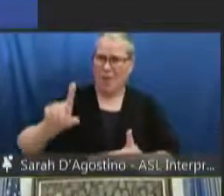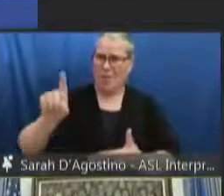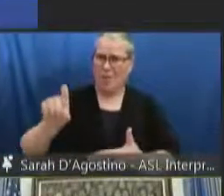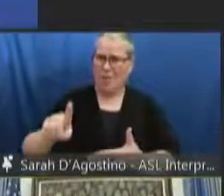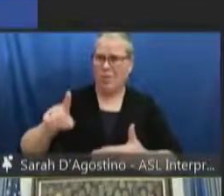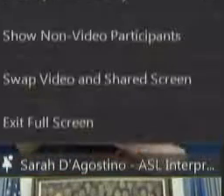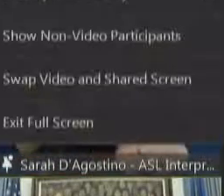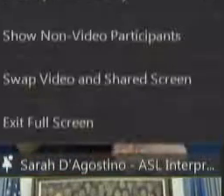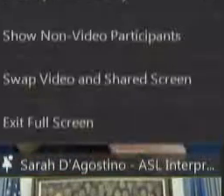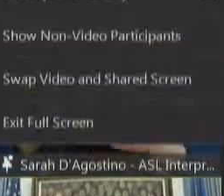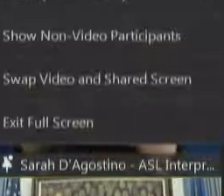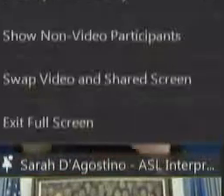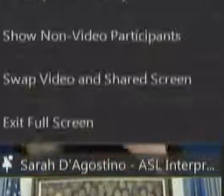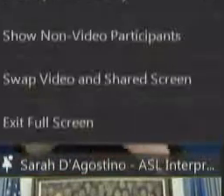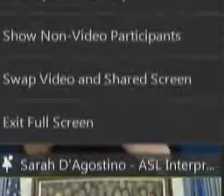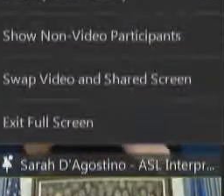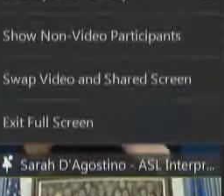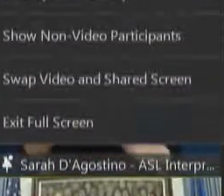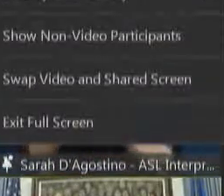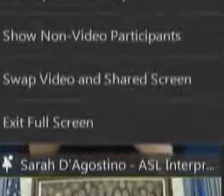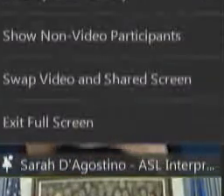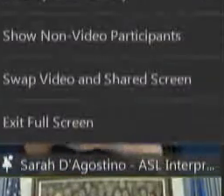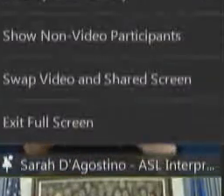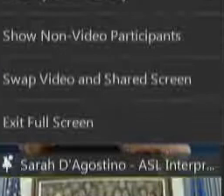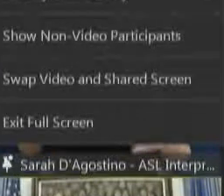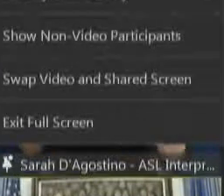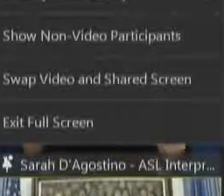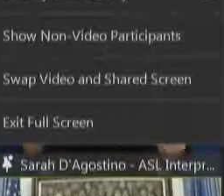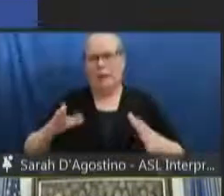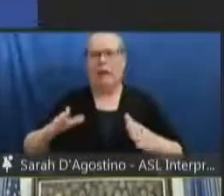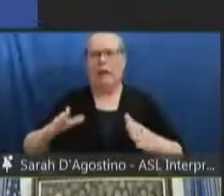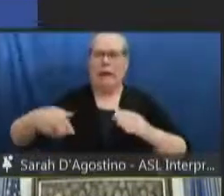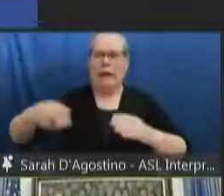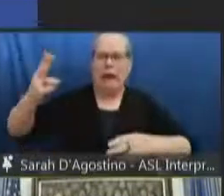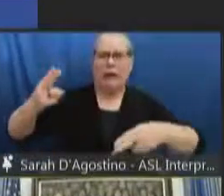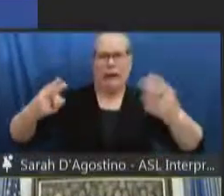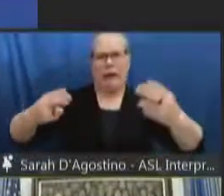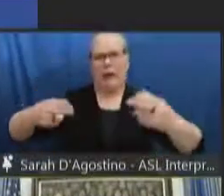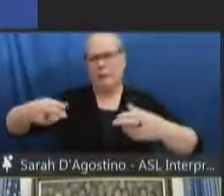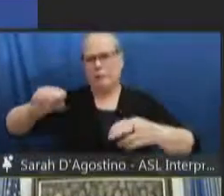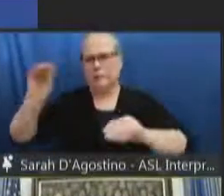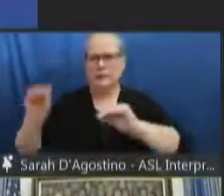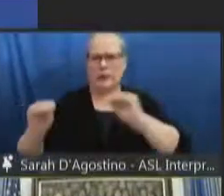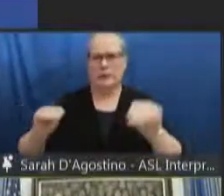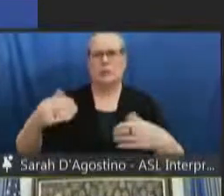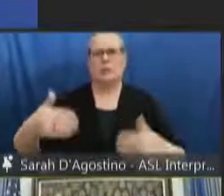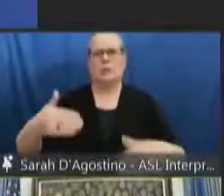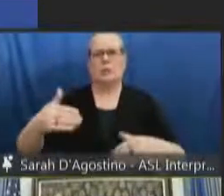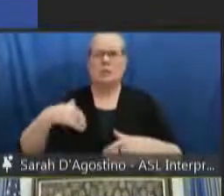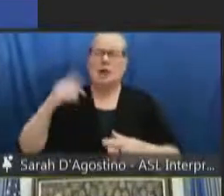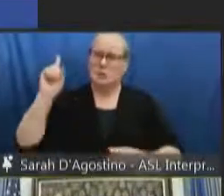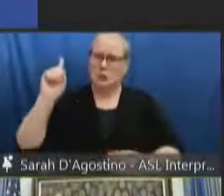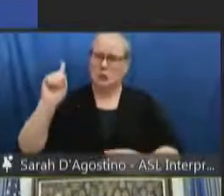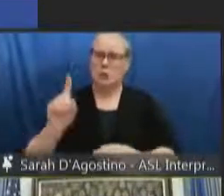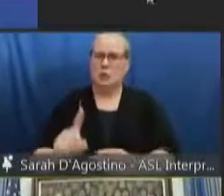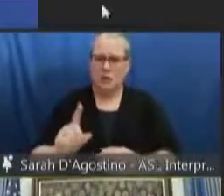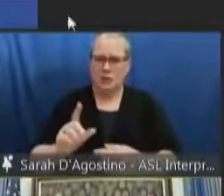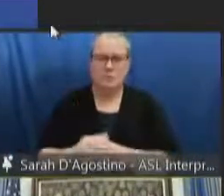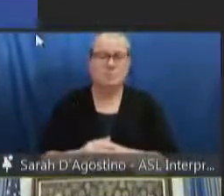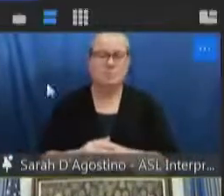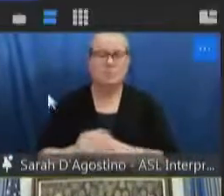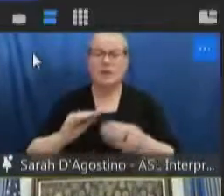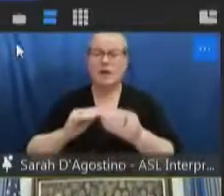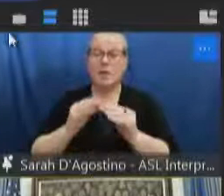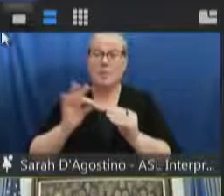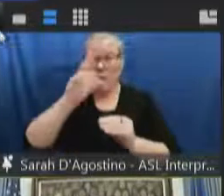infection rate is way down from 25% just 10 days ago. Hospitalizations, which, as you remember,